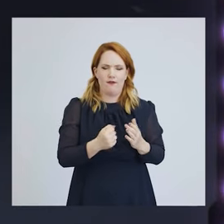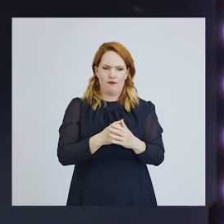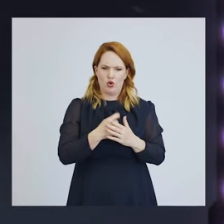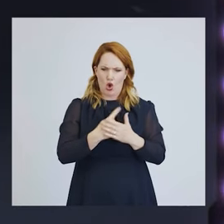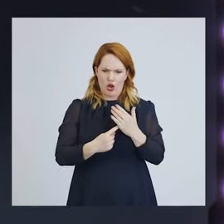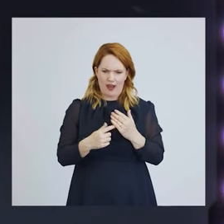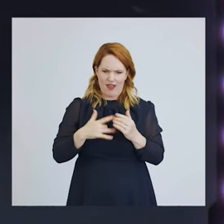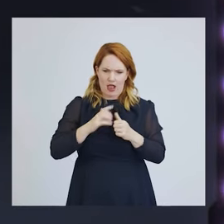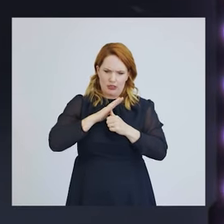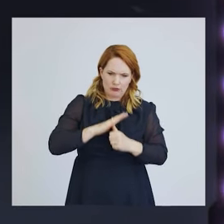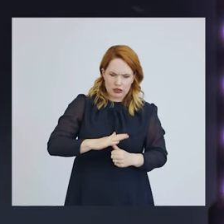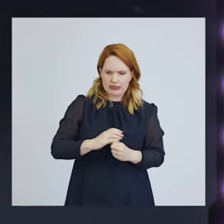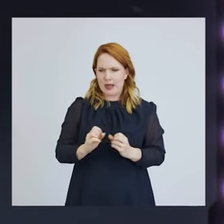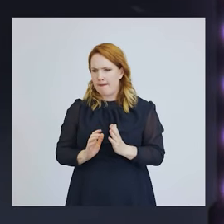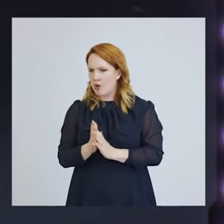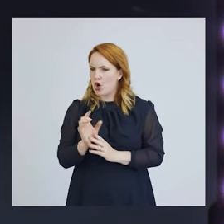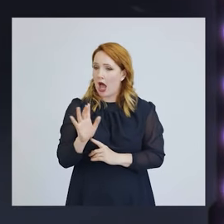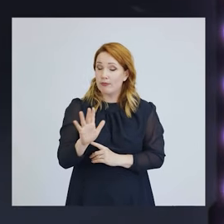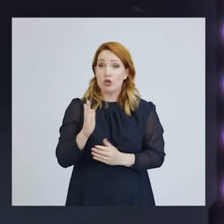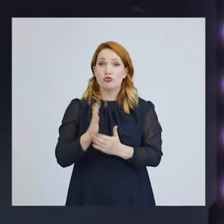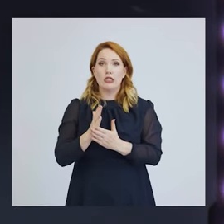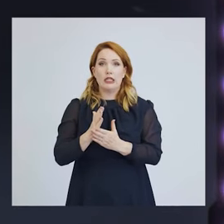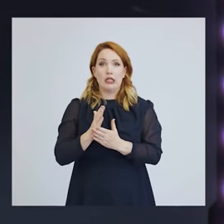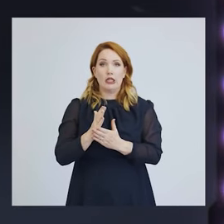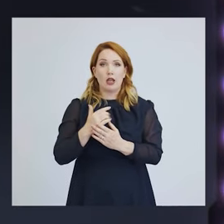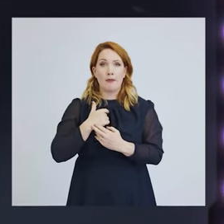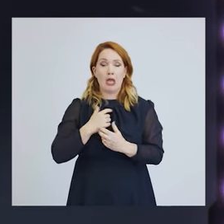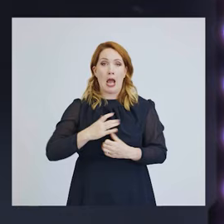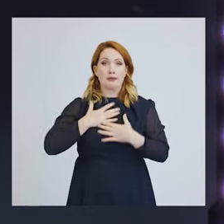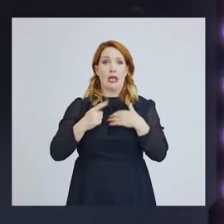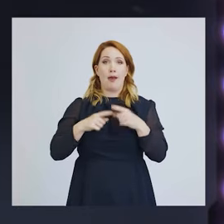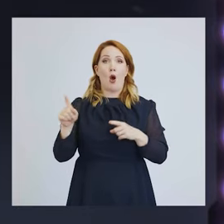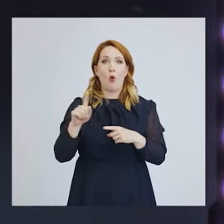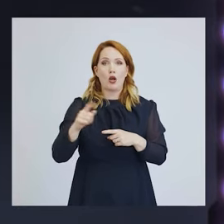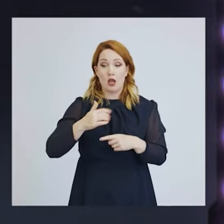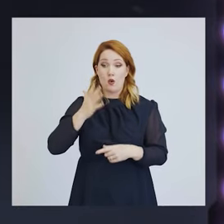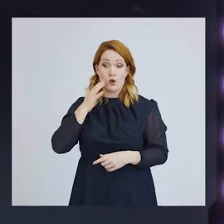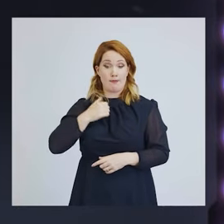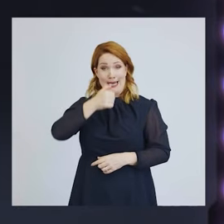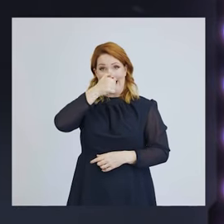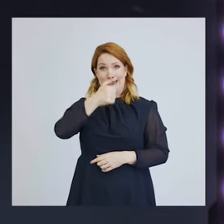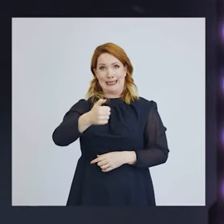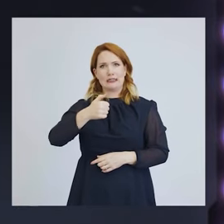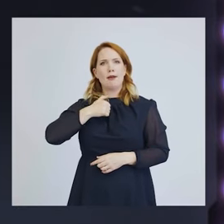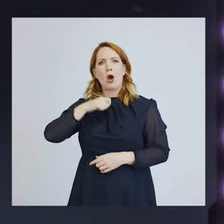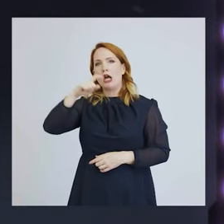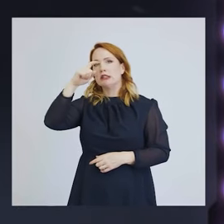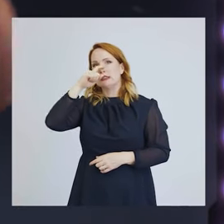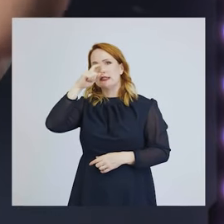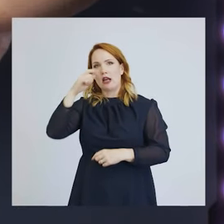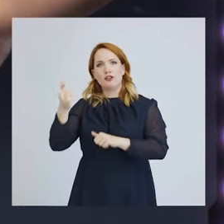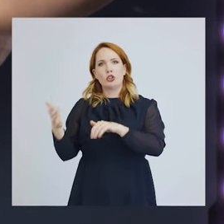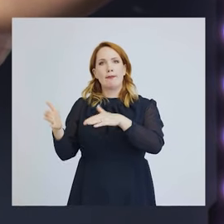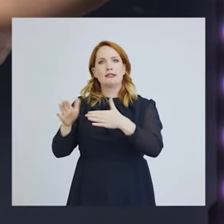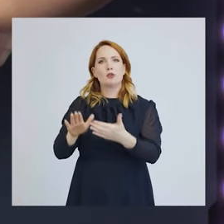just anxious, which I was, and feeling depressed and burnt out, but I was actually grieving my sister who died when I